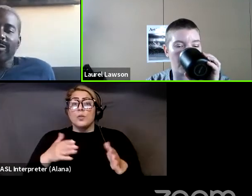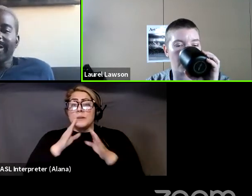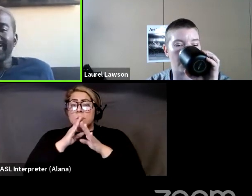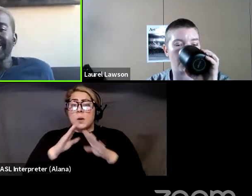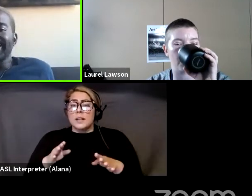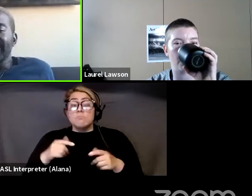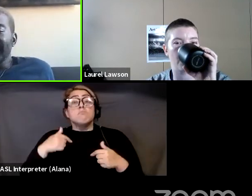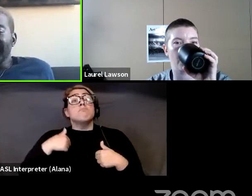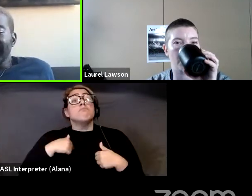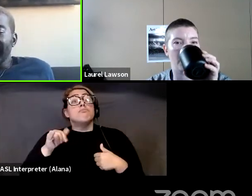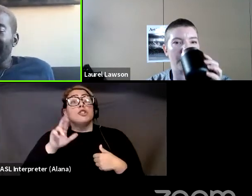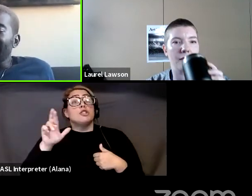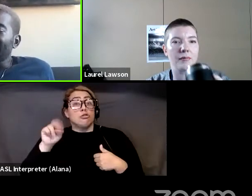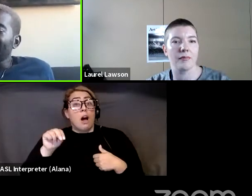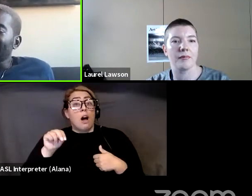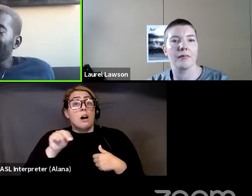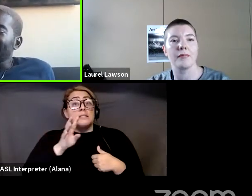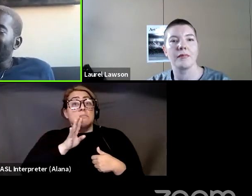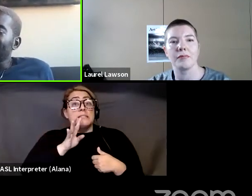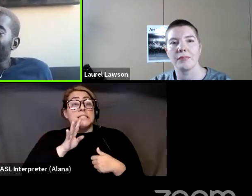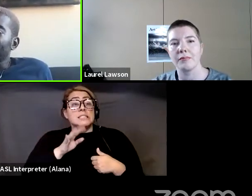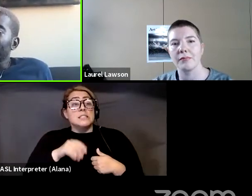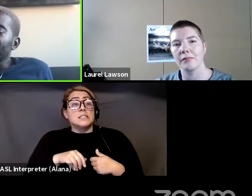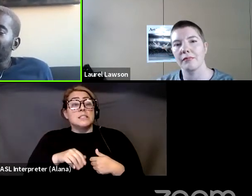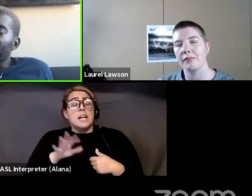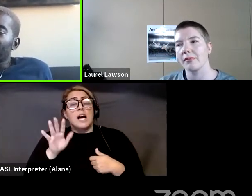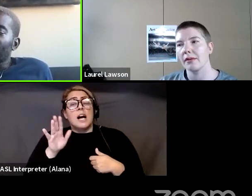This is Jerron. I